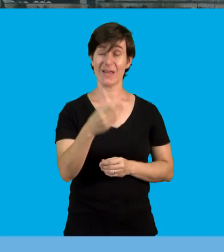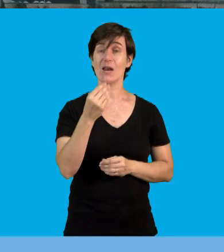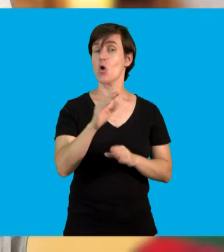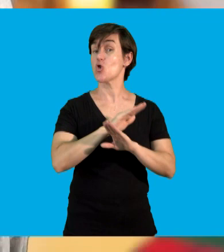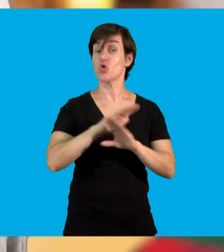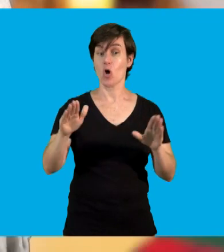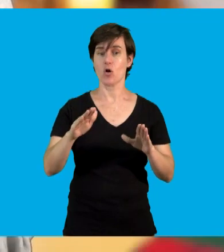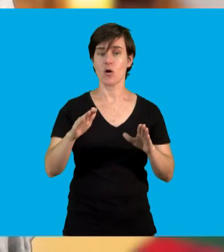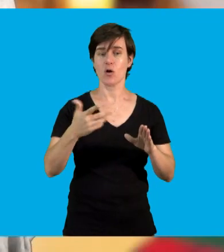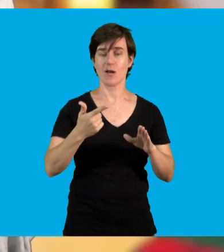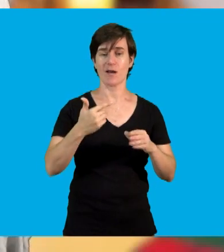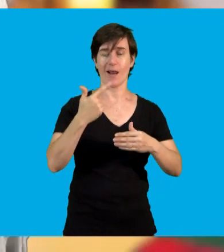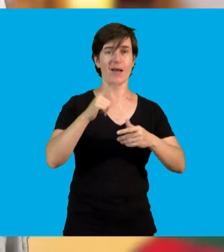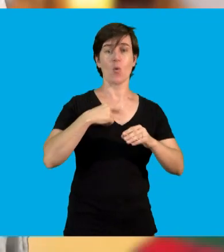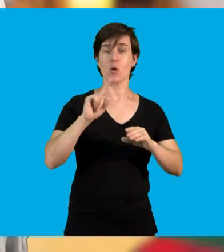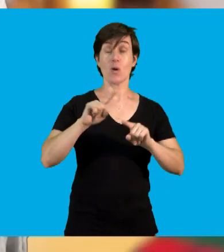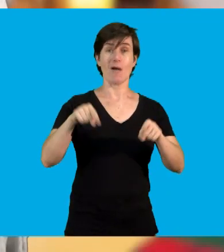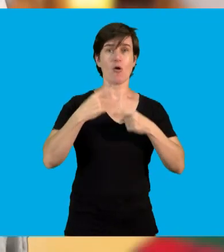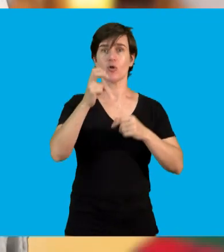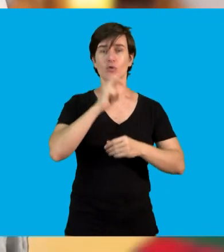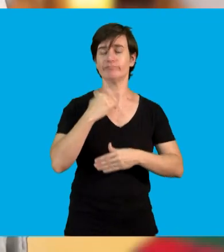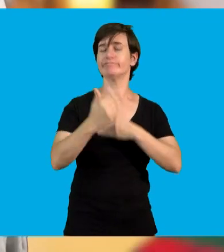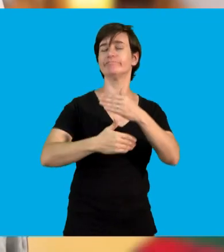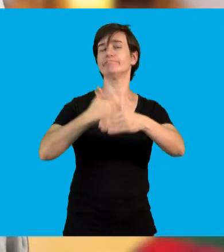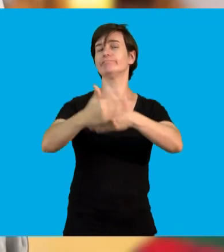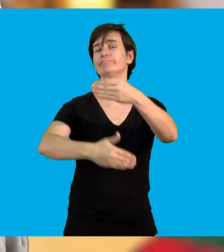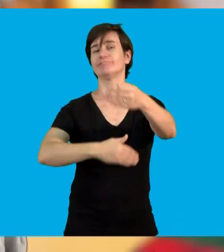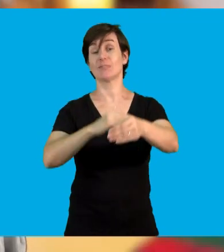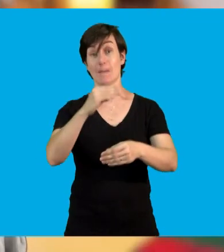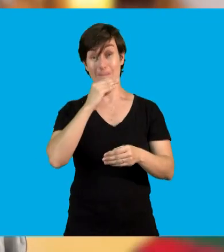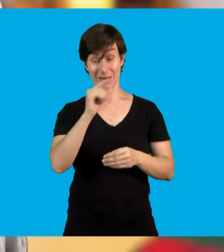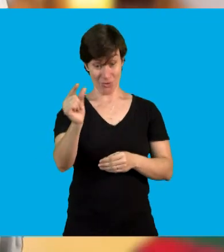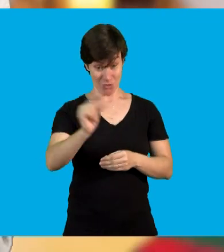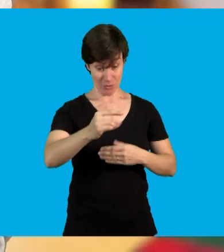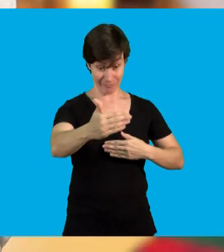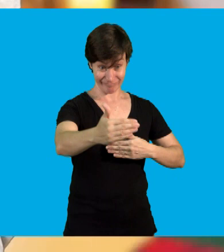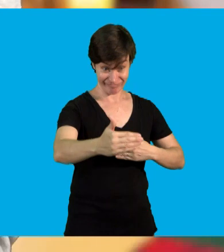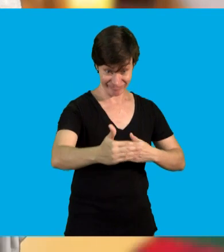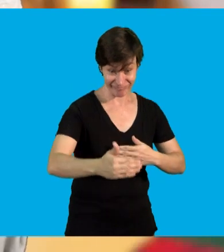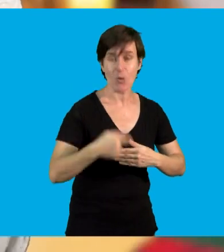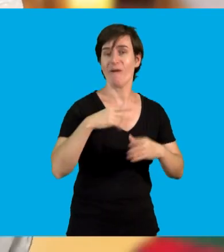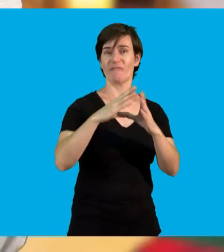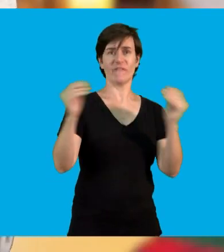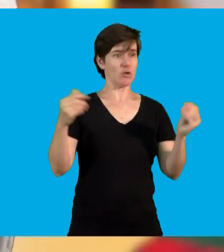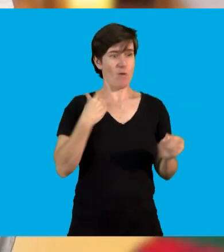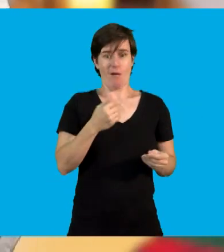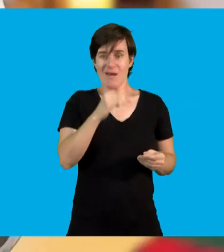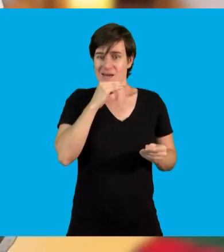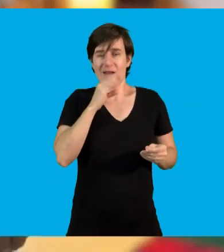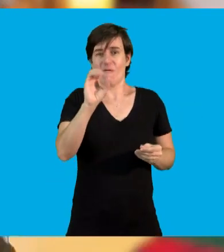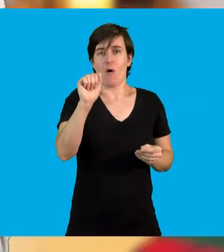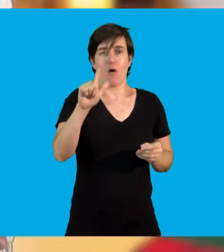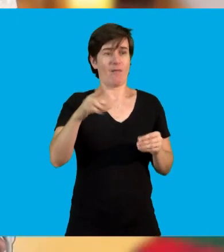coal is a non-renewable resource. So over time, if we keep on using this coal over and over again, there's going to come a point whereby we do